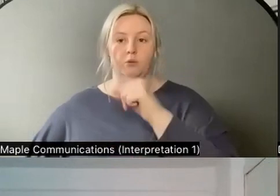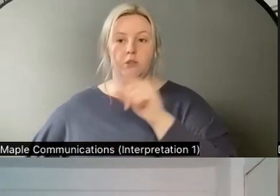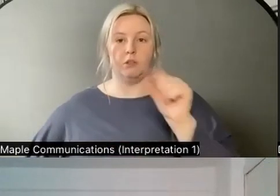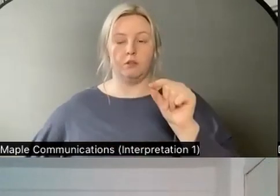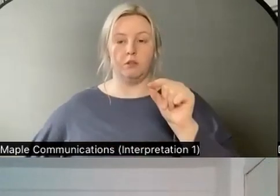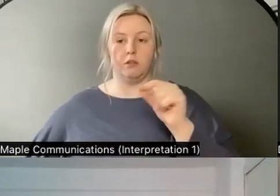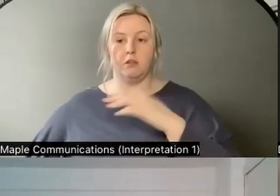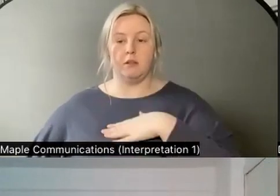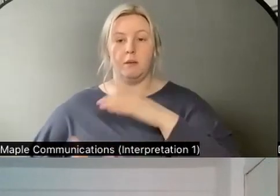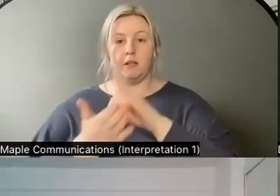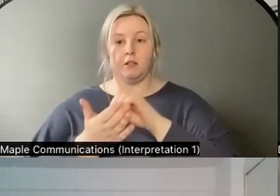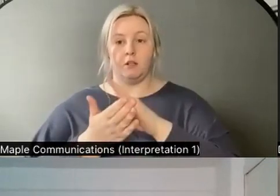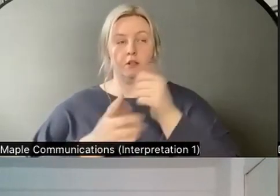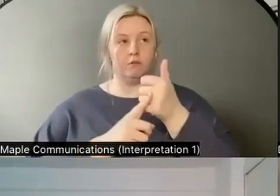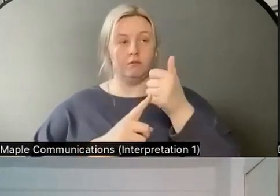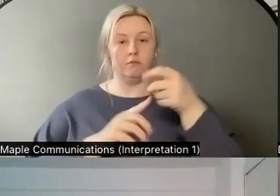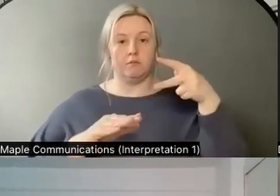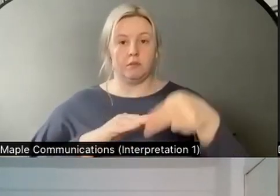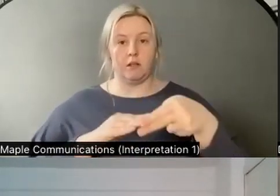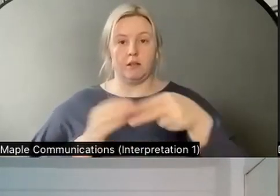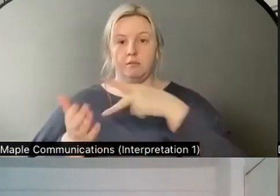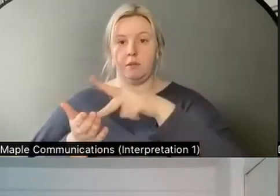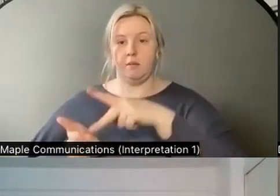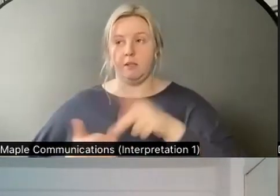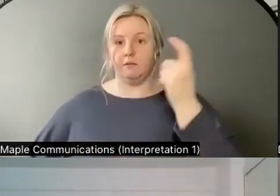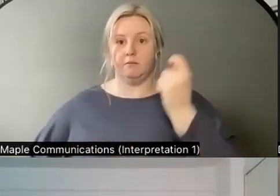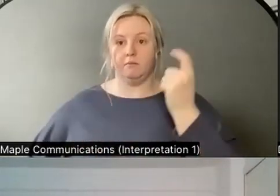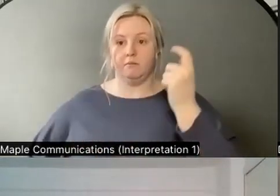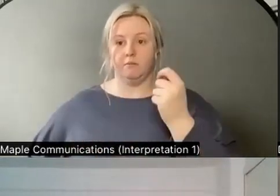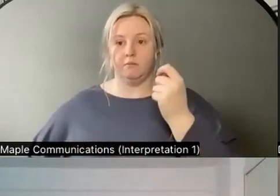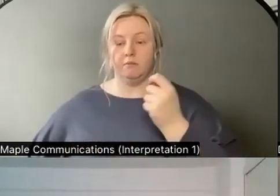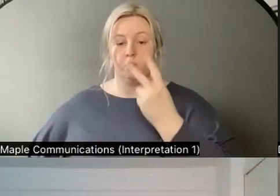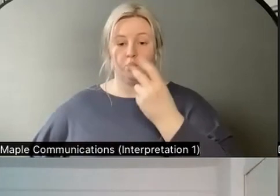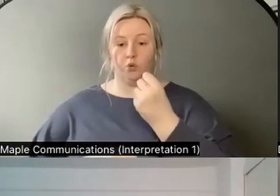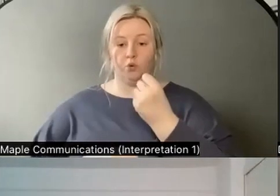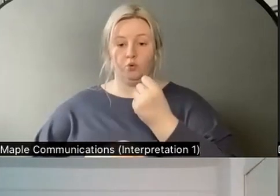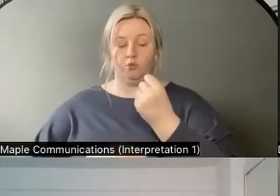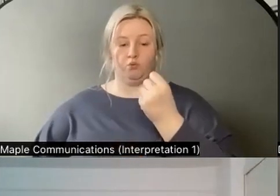payments. And 2.5 years later,